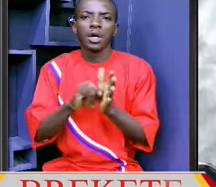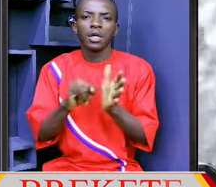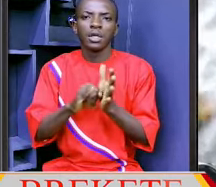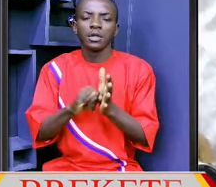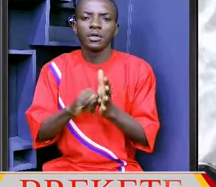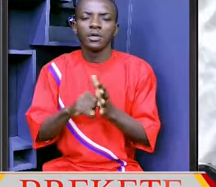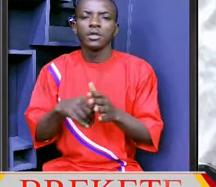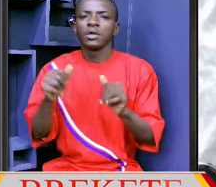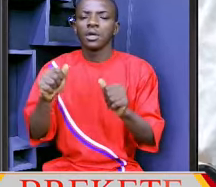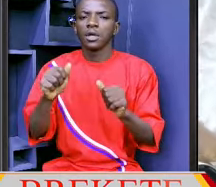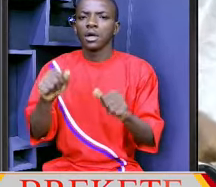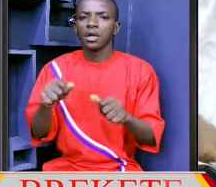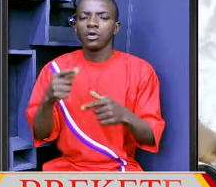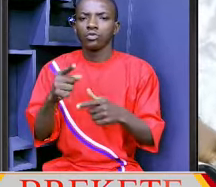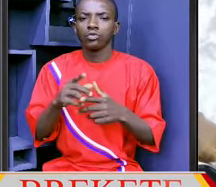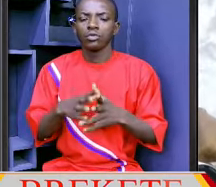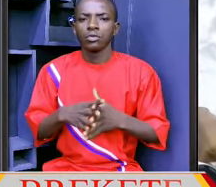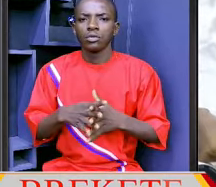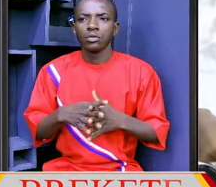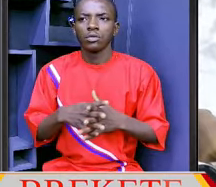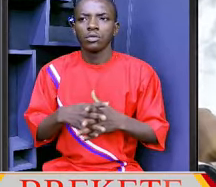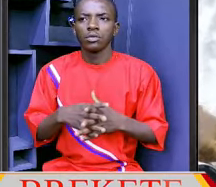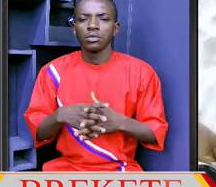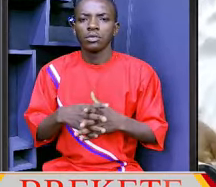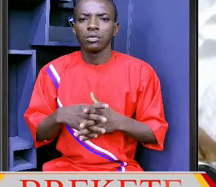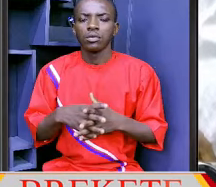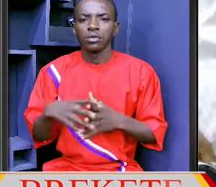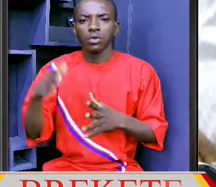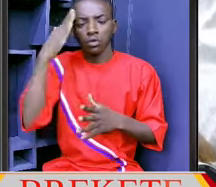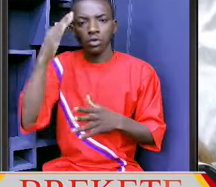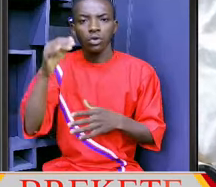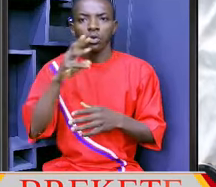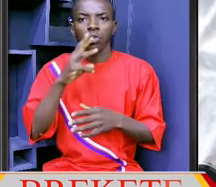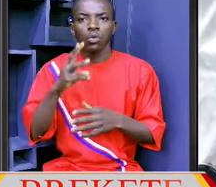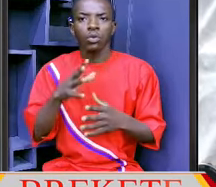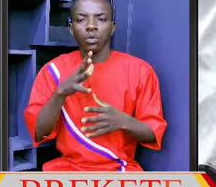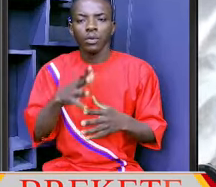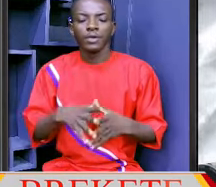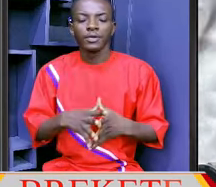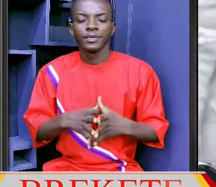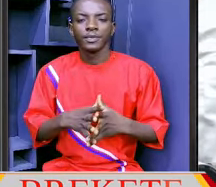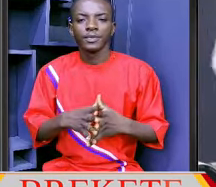woman for that una area. Yes, I will. You know the woman. Yes, sir.